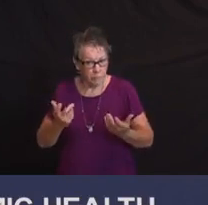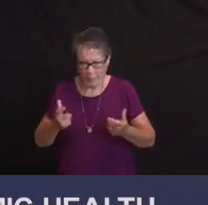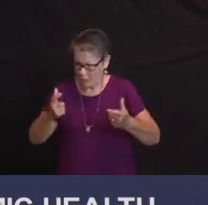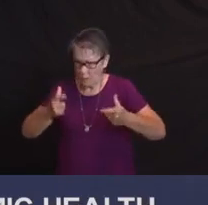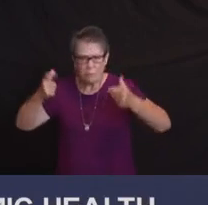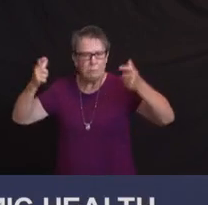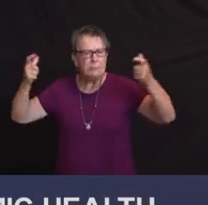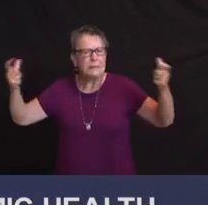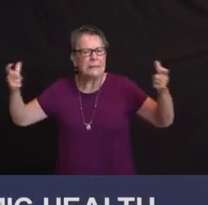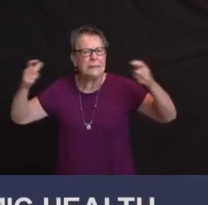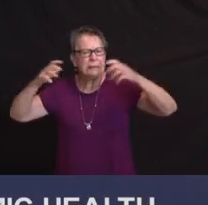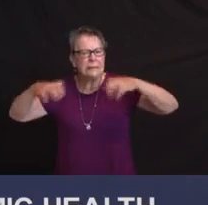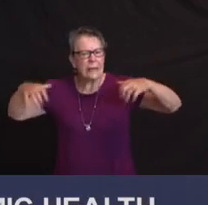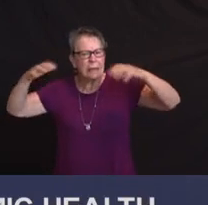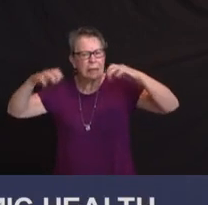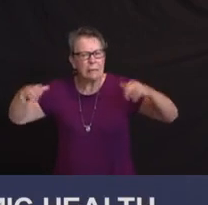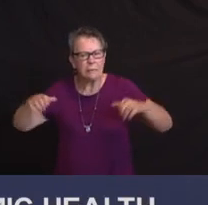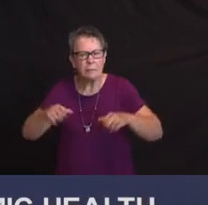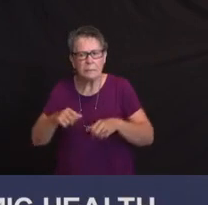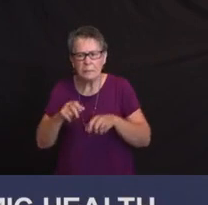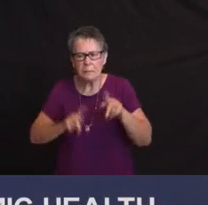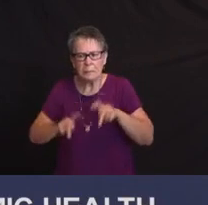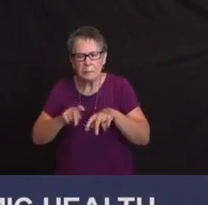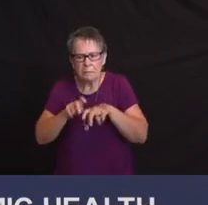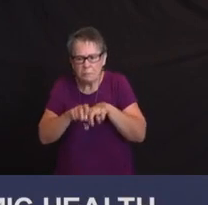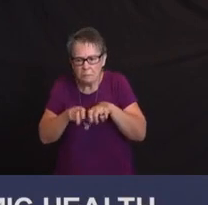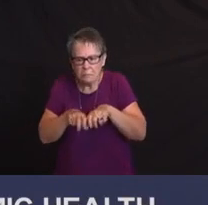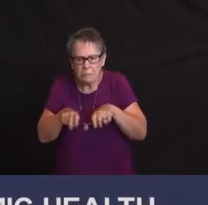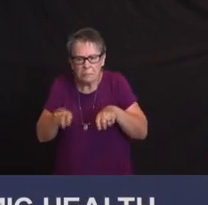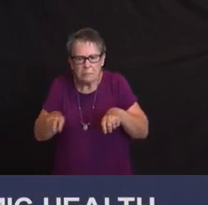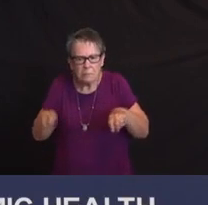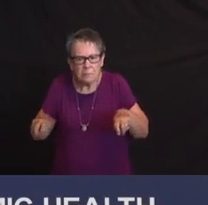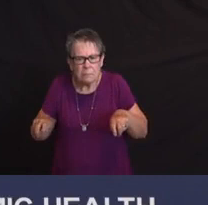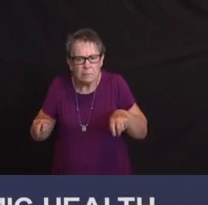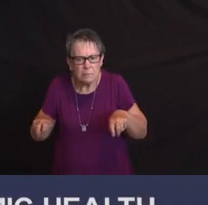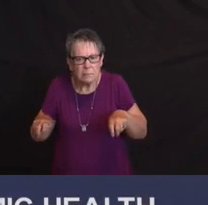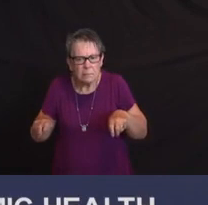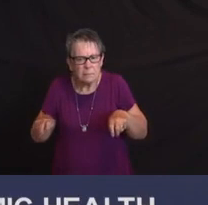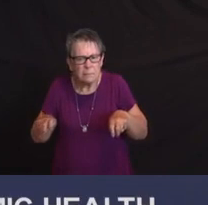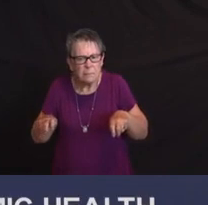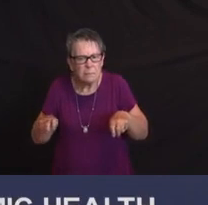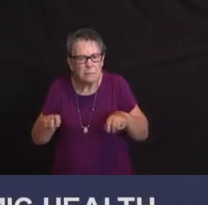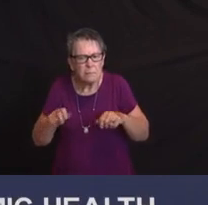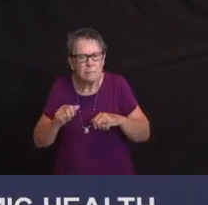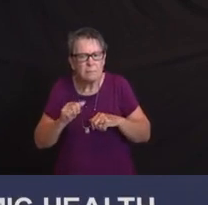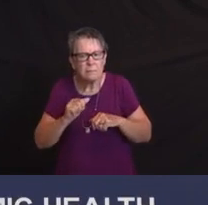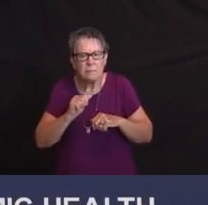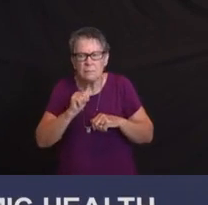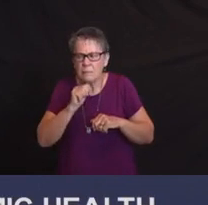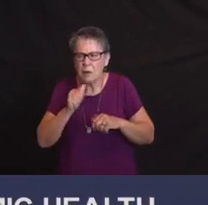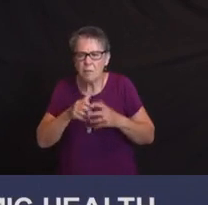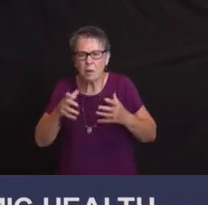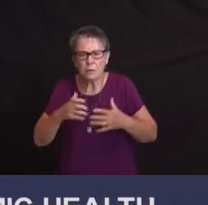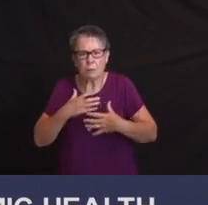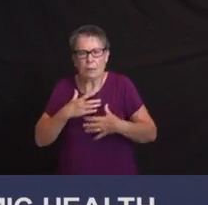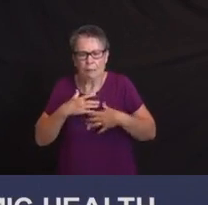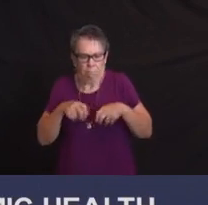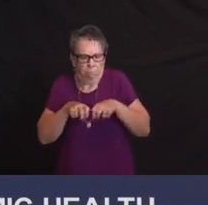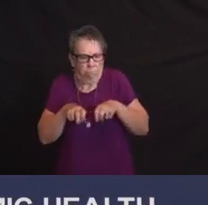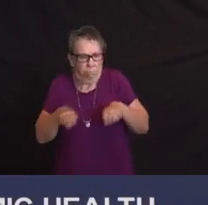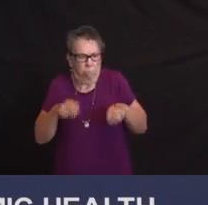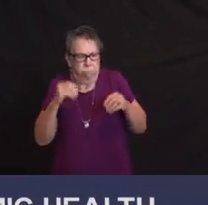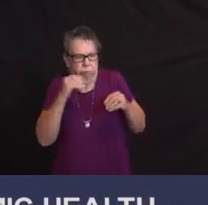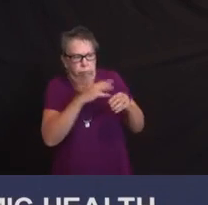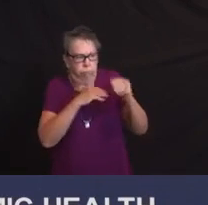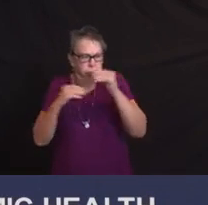area, but it's really tight together and there's not a lot of ventilation there at all. And we've had actually several people, including a guy